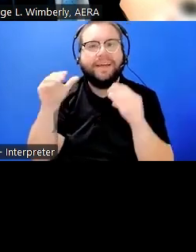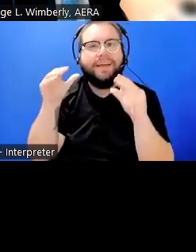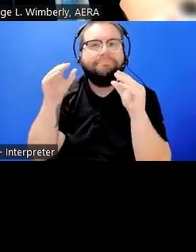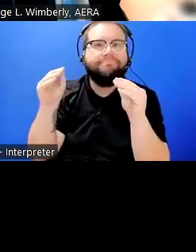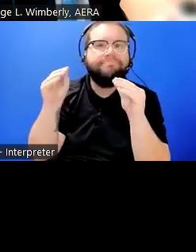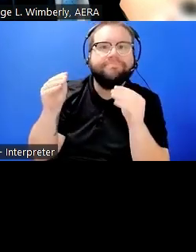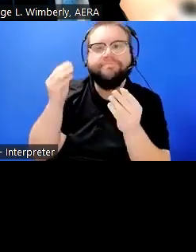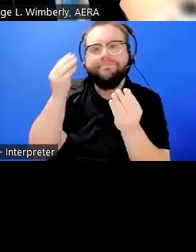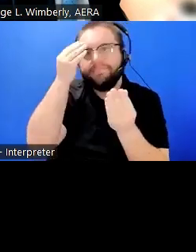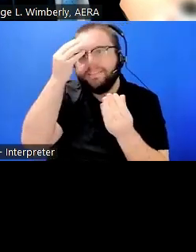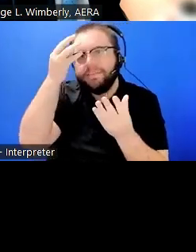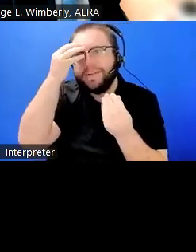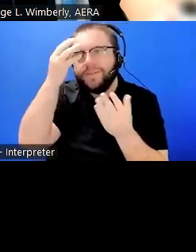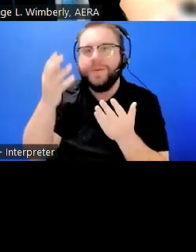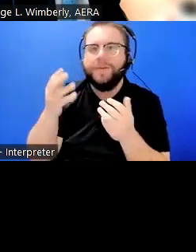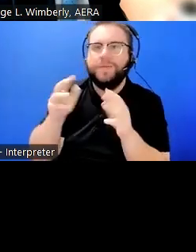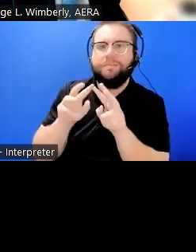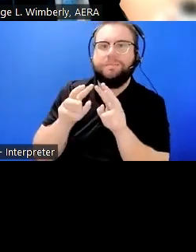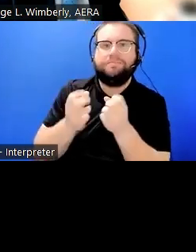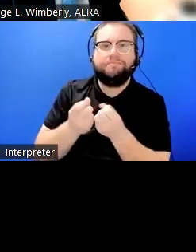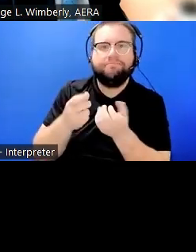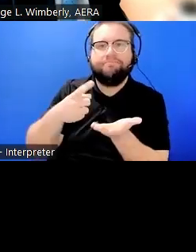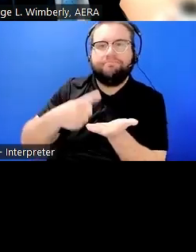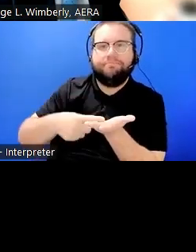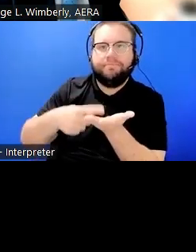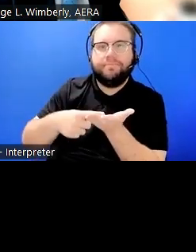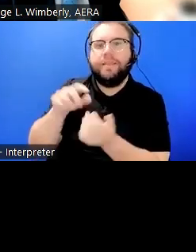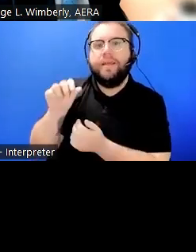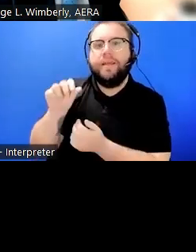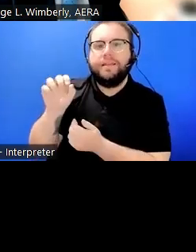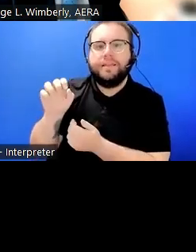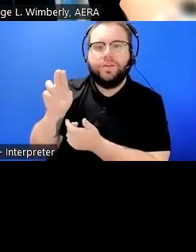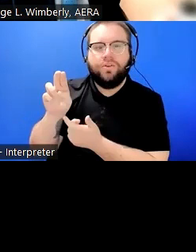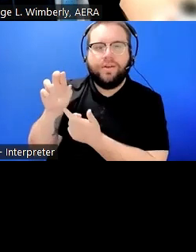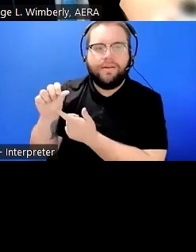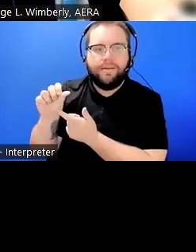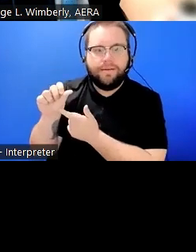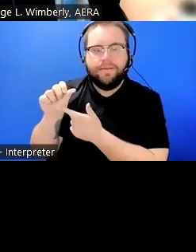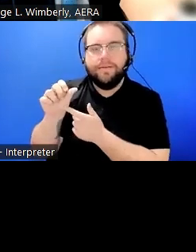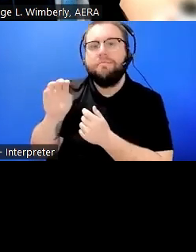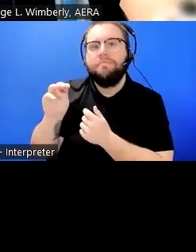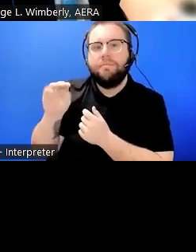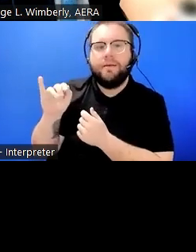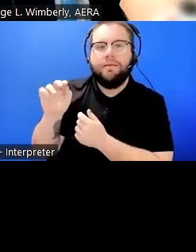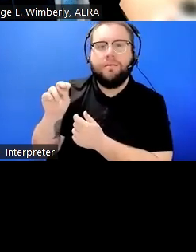the AERA Minority Dissertation Fellowship Program in Education Research.